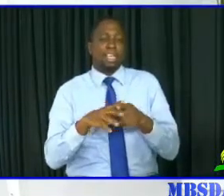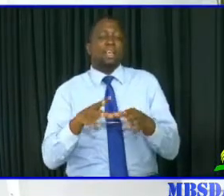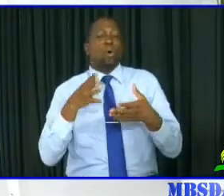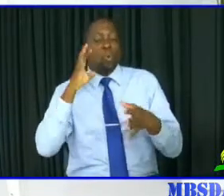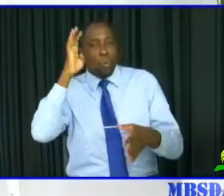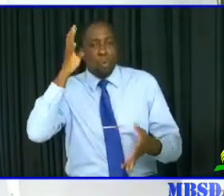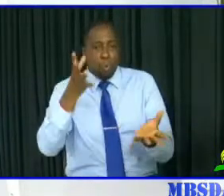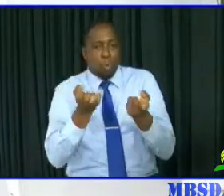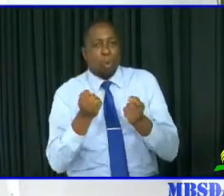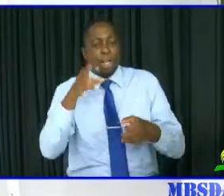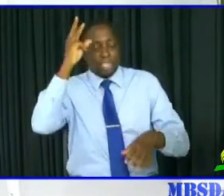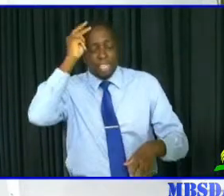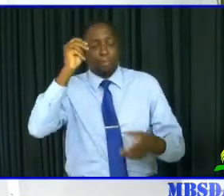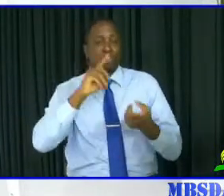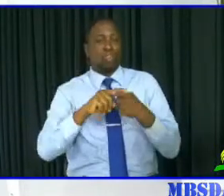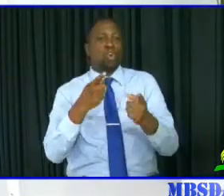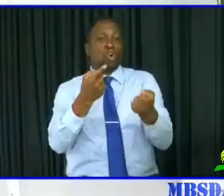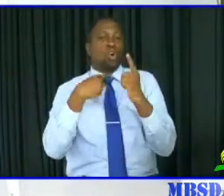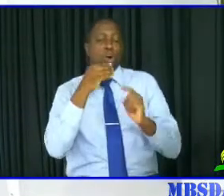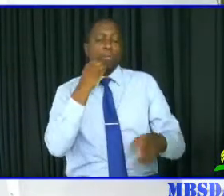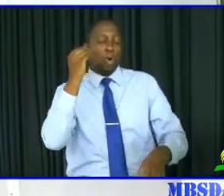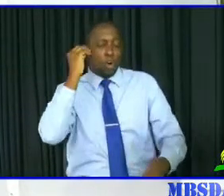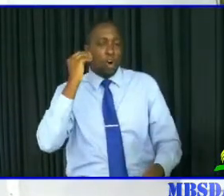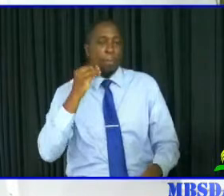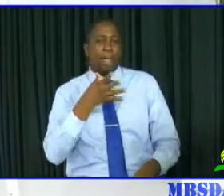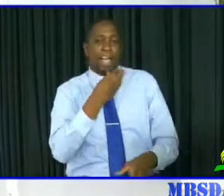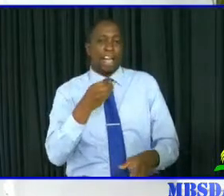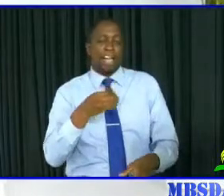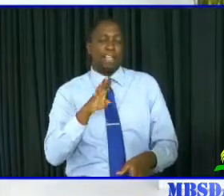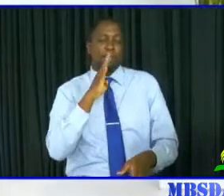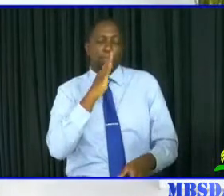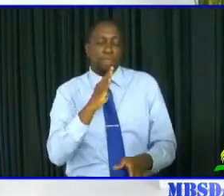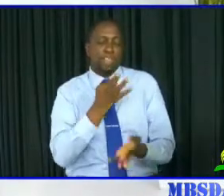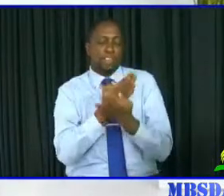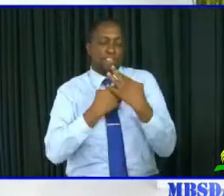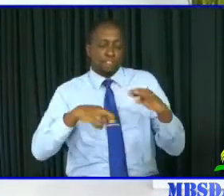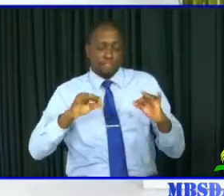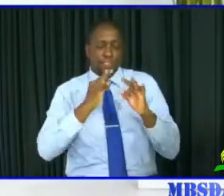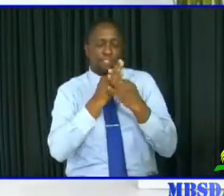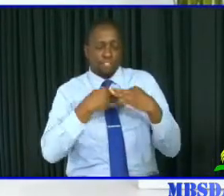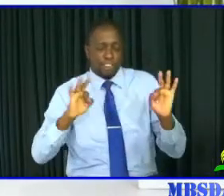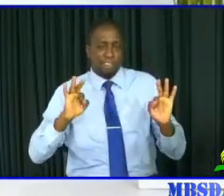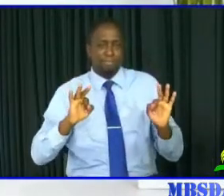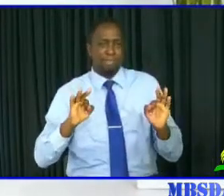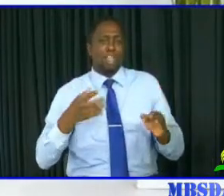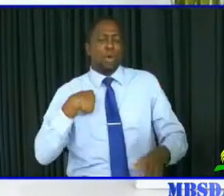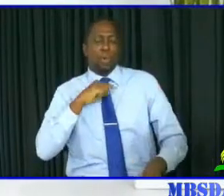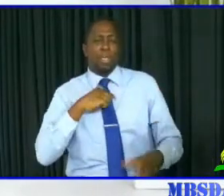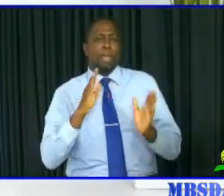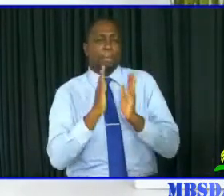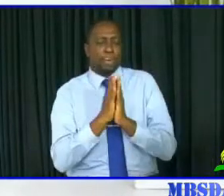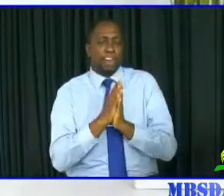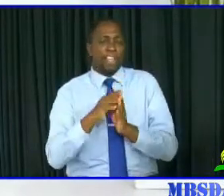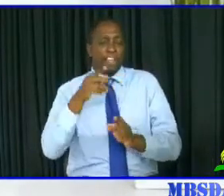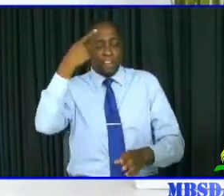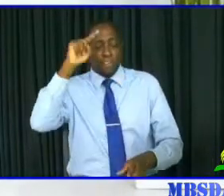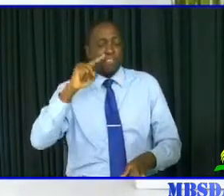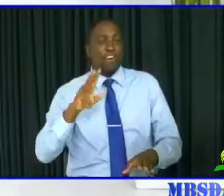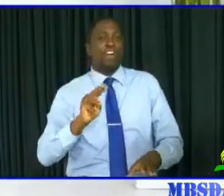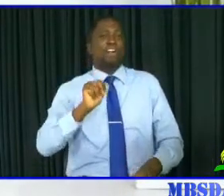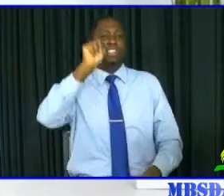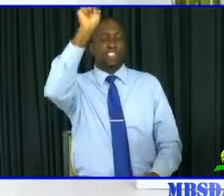and to enter into the joy of salvation. We lift up before you those family members in Northeast